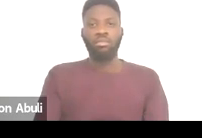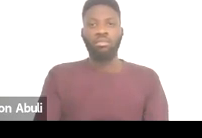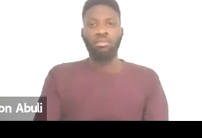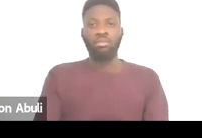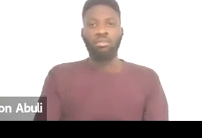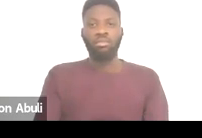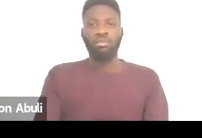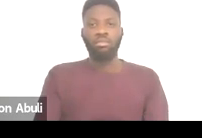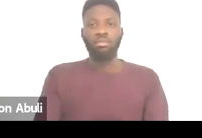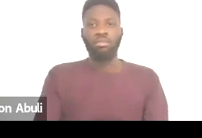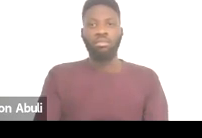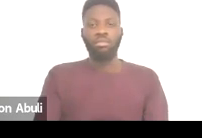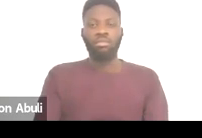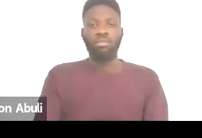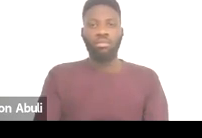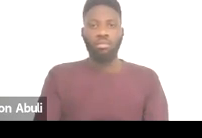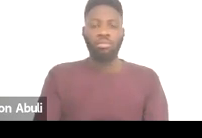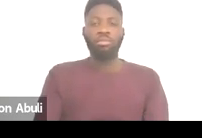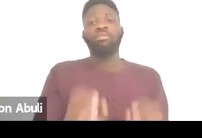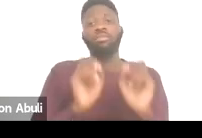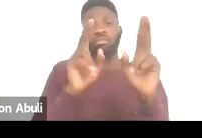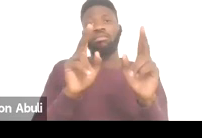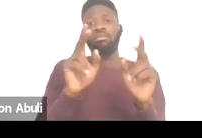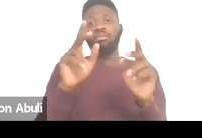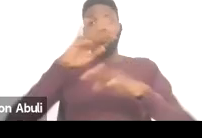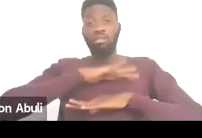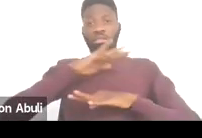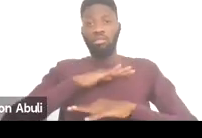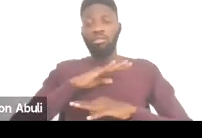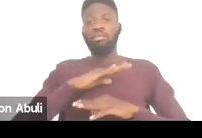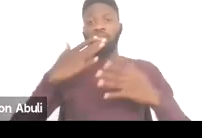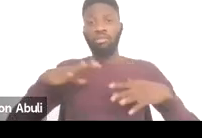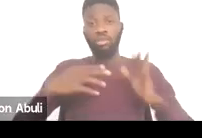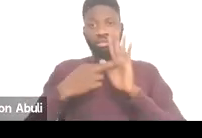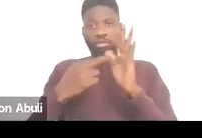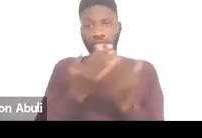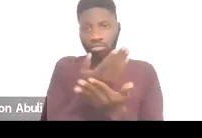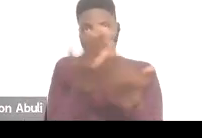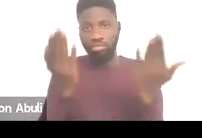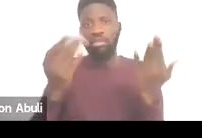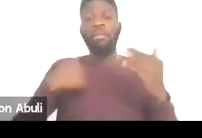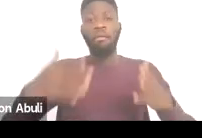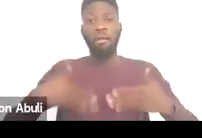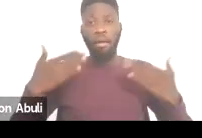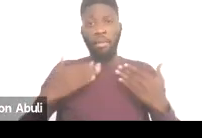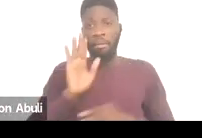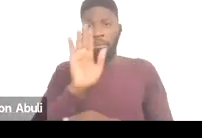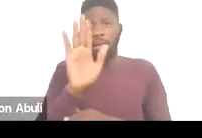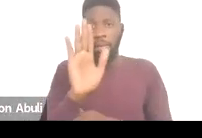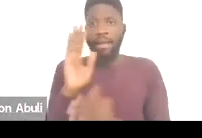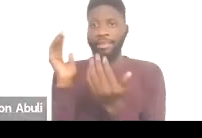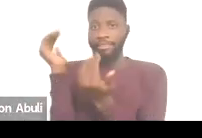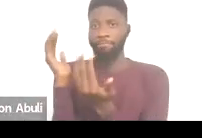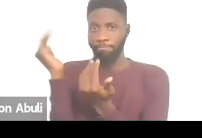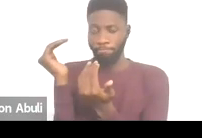willing or that are representing the rest of you. And I'm happy that your expectations align to what